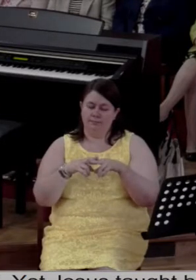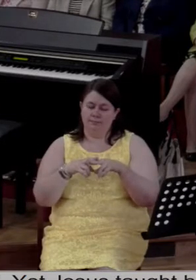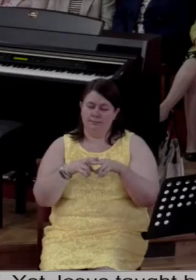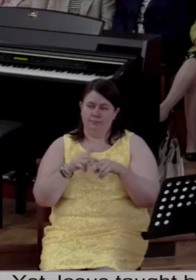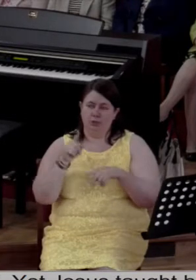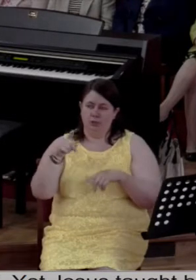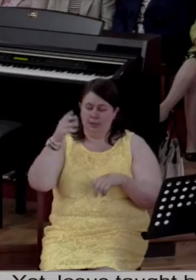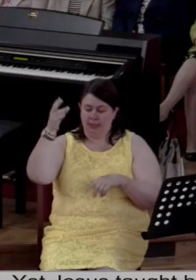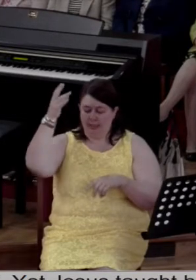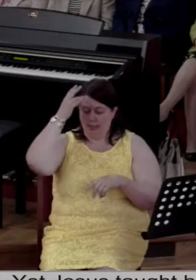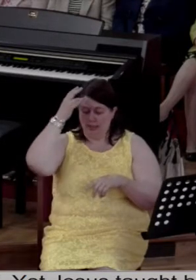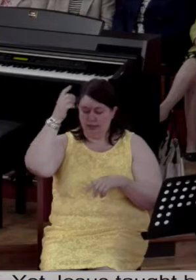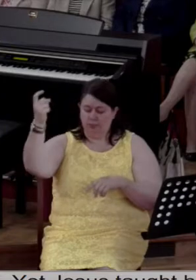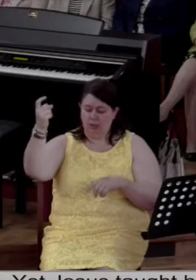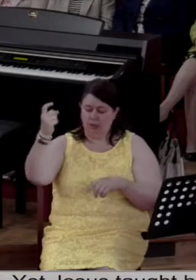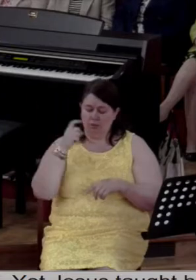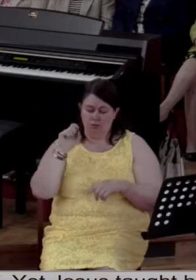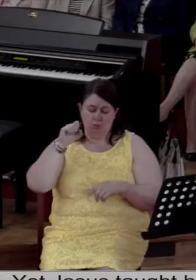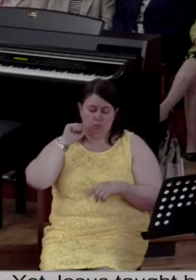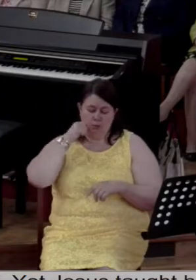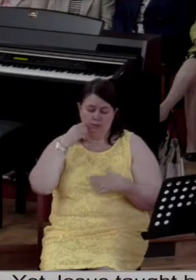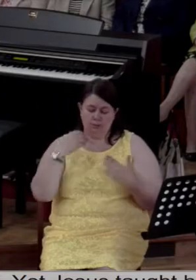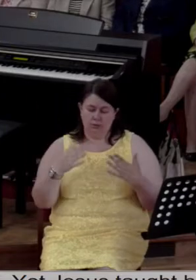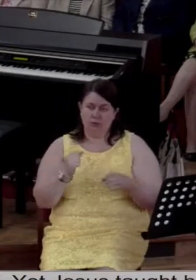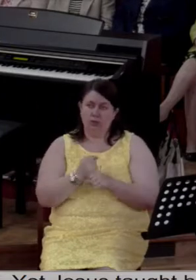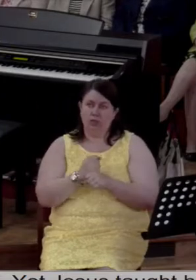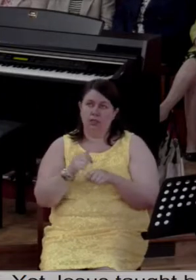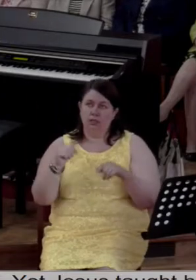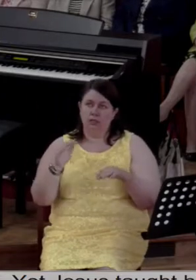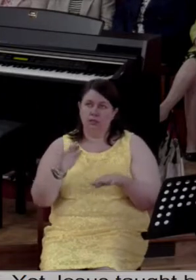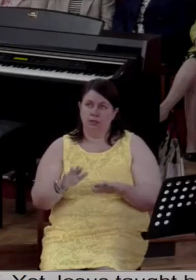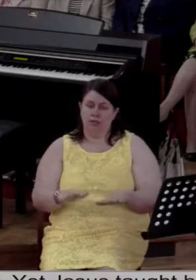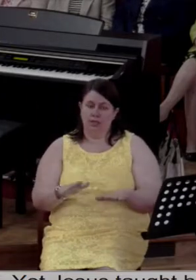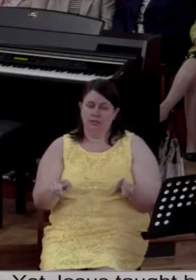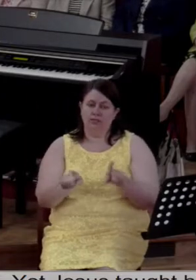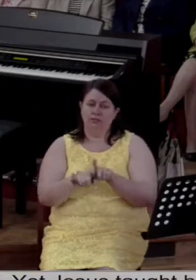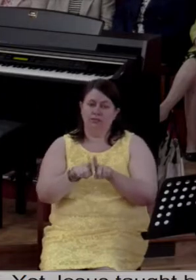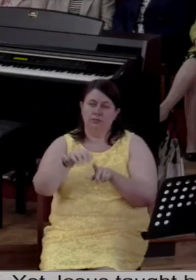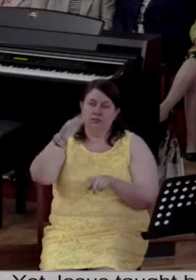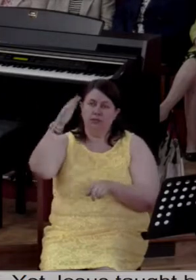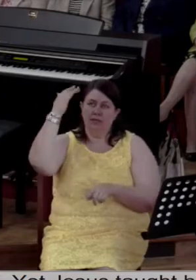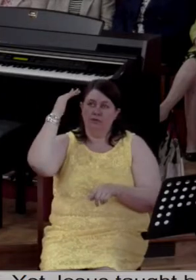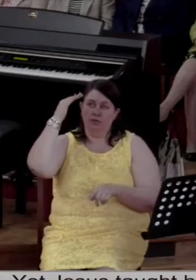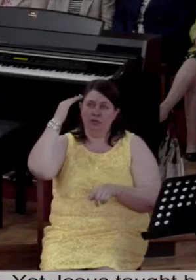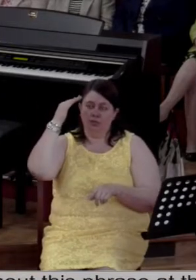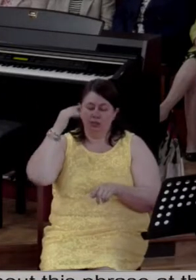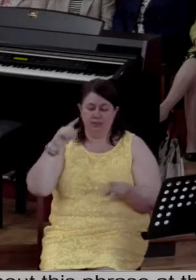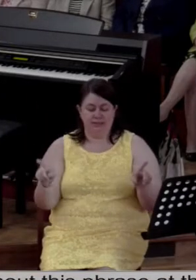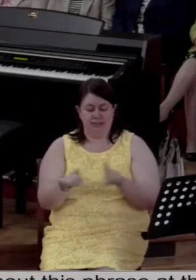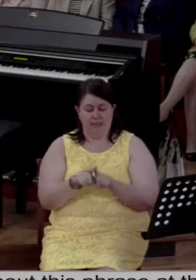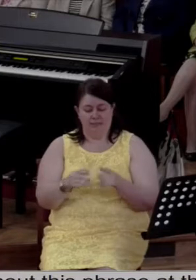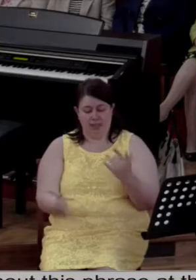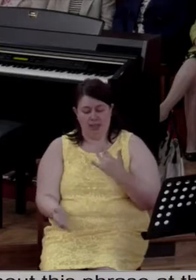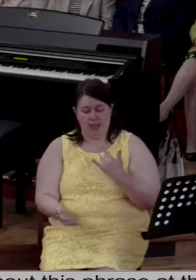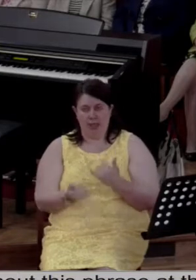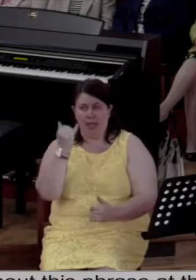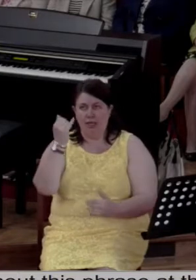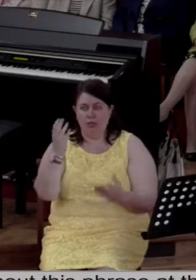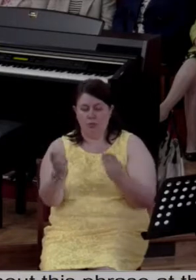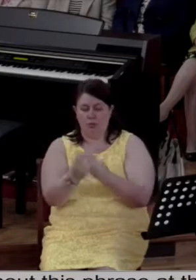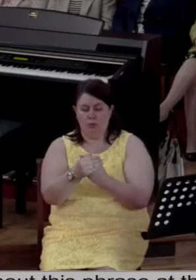come, your will be done on earth as it is in heaven. So just as the prayer starts with God, it now ends with